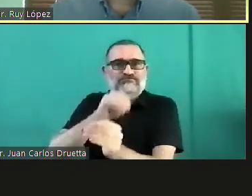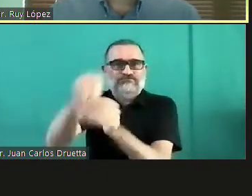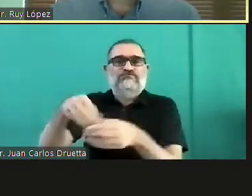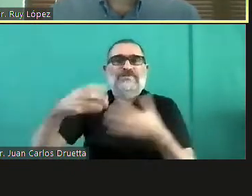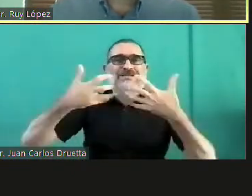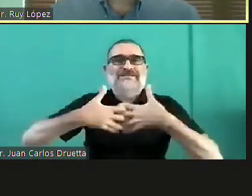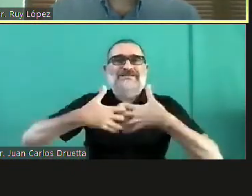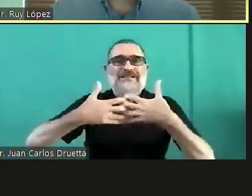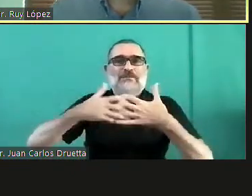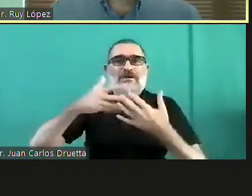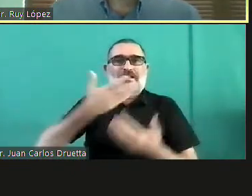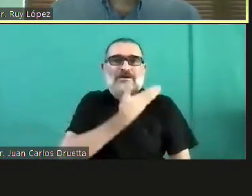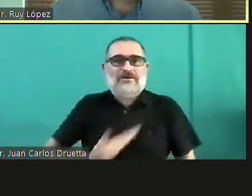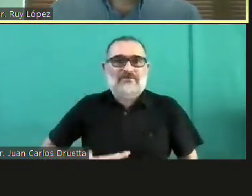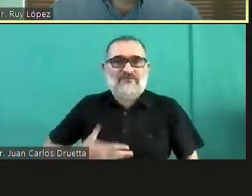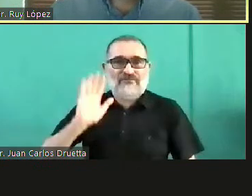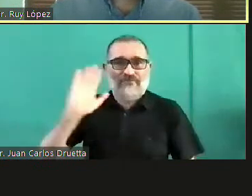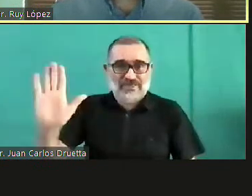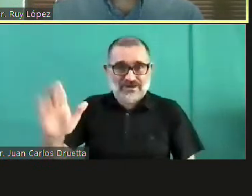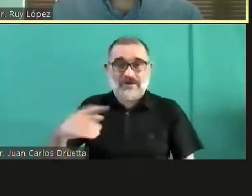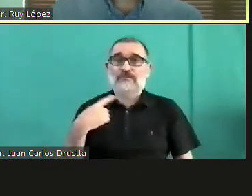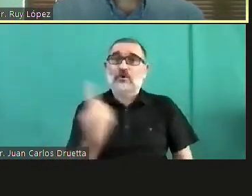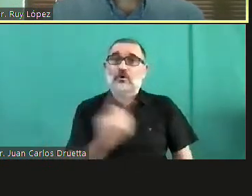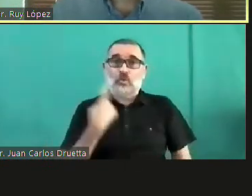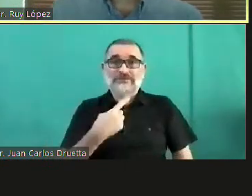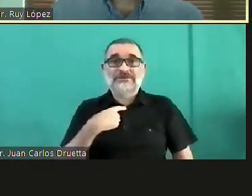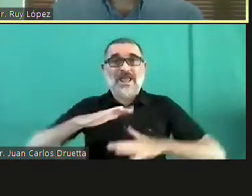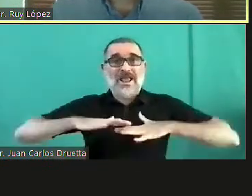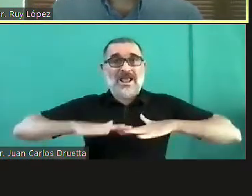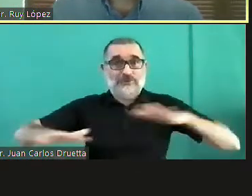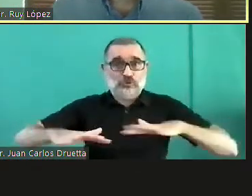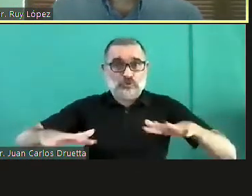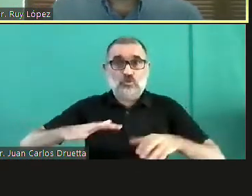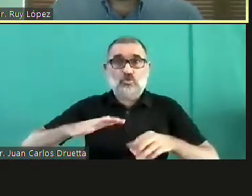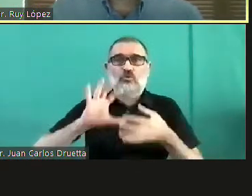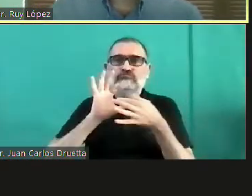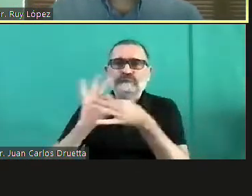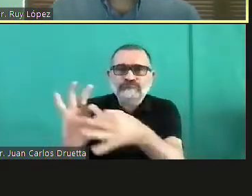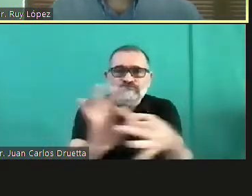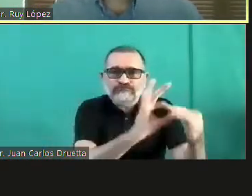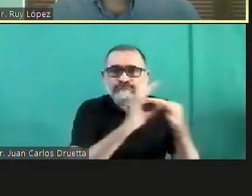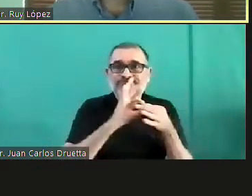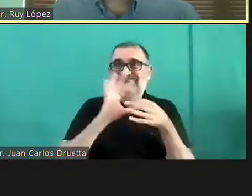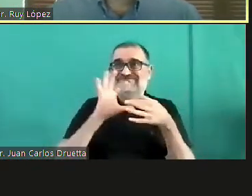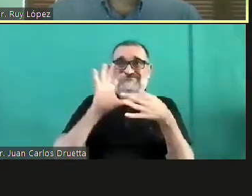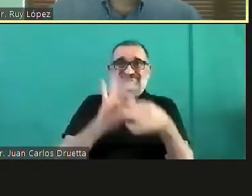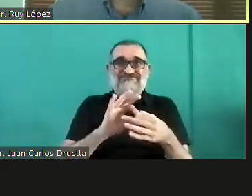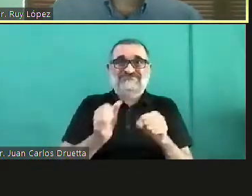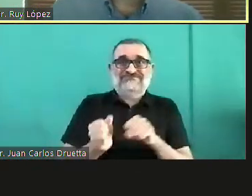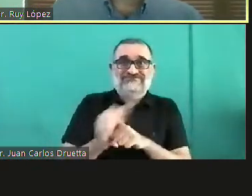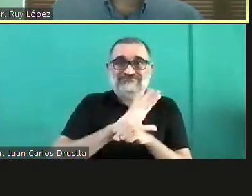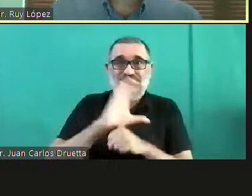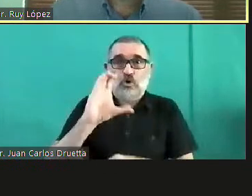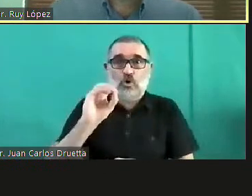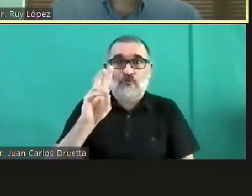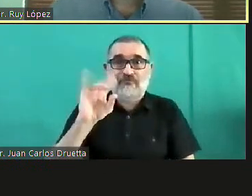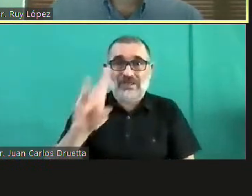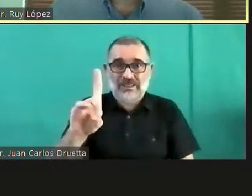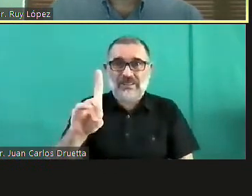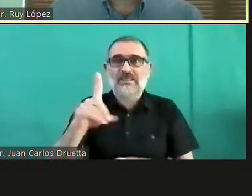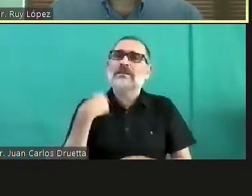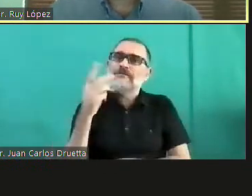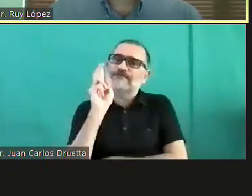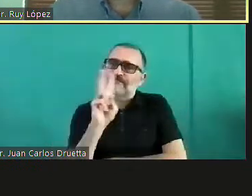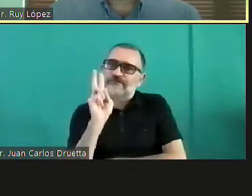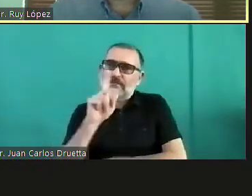share services, also to have consolidated procurement, harmonized